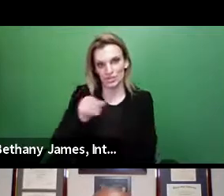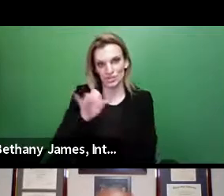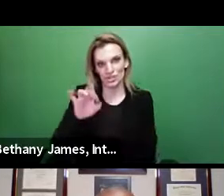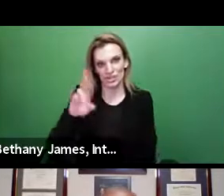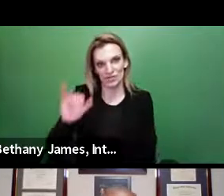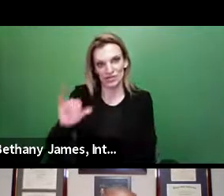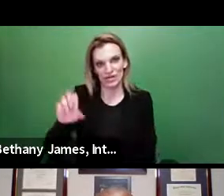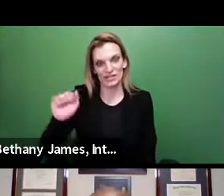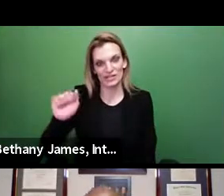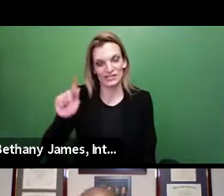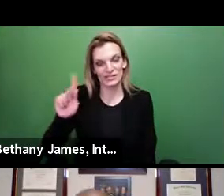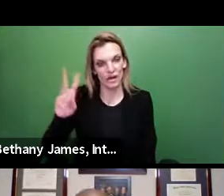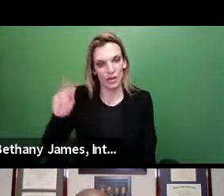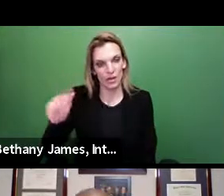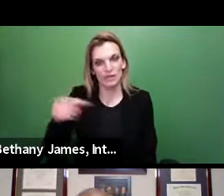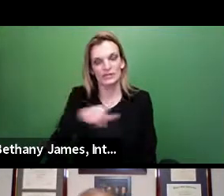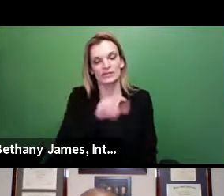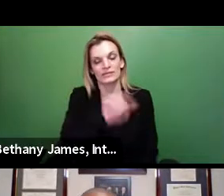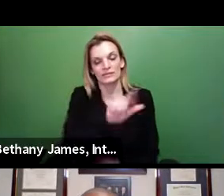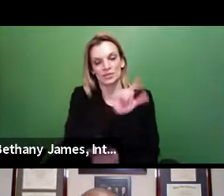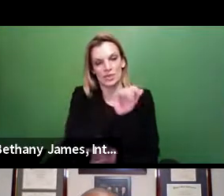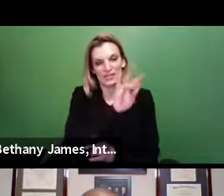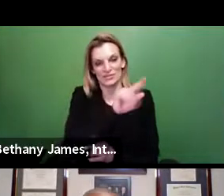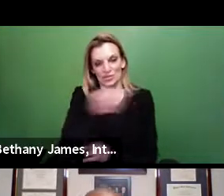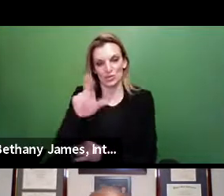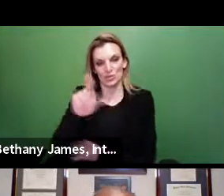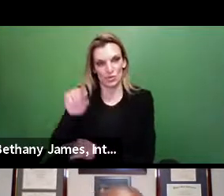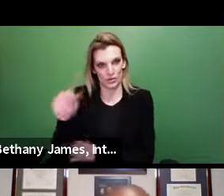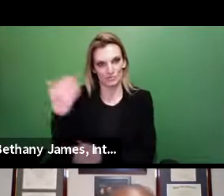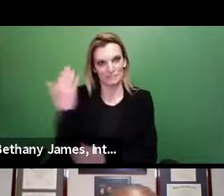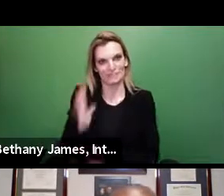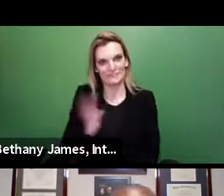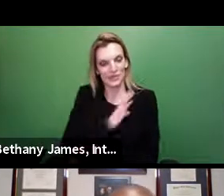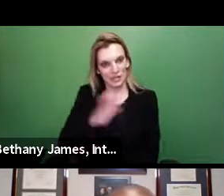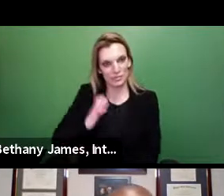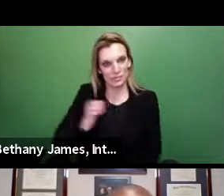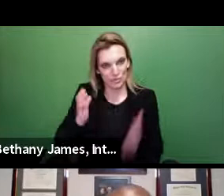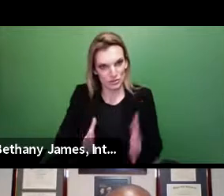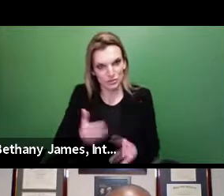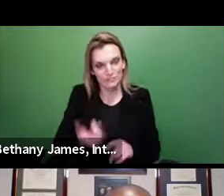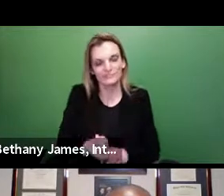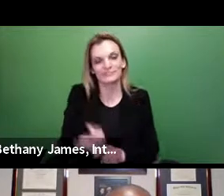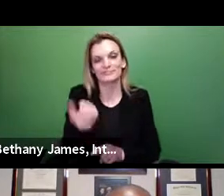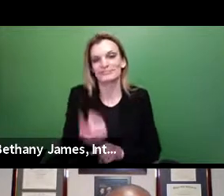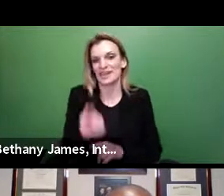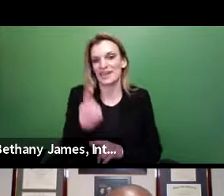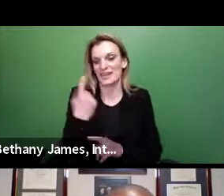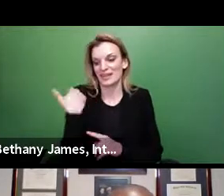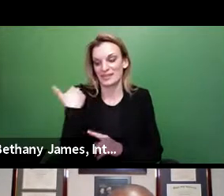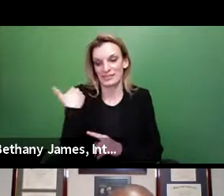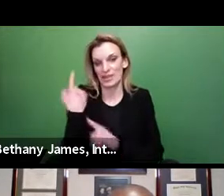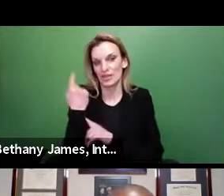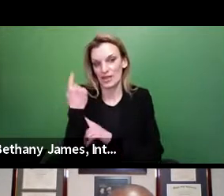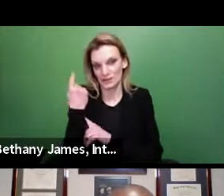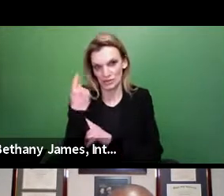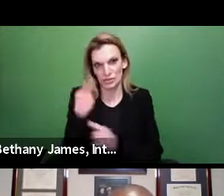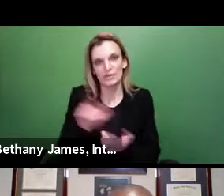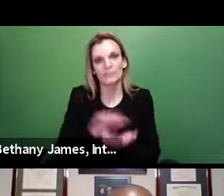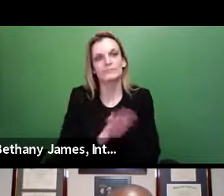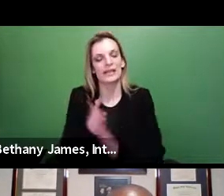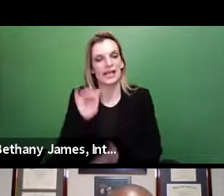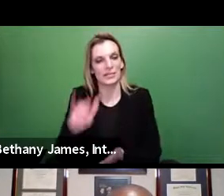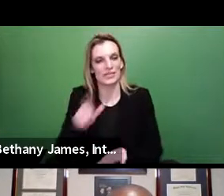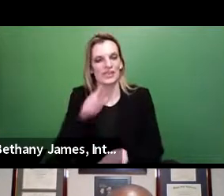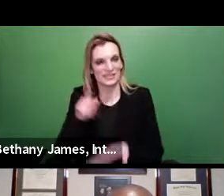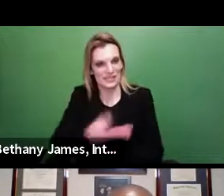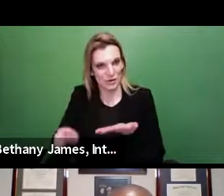from 2017 to 2020. He was a commissioner, and for the last year of 2020, he actually served as a secretary